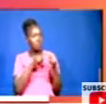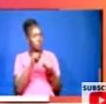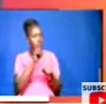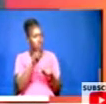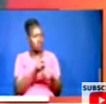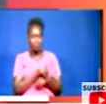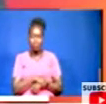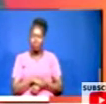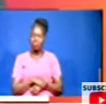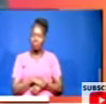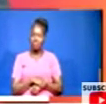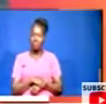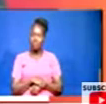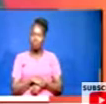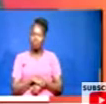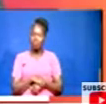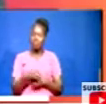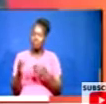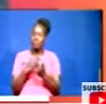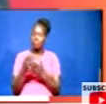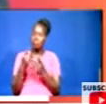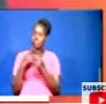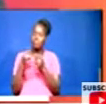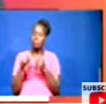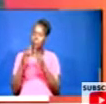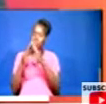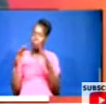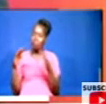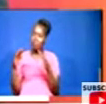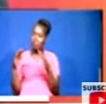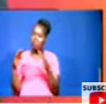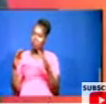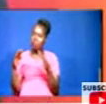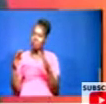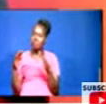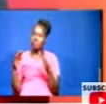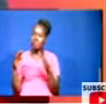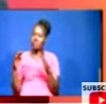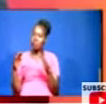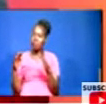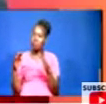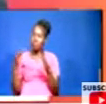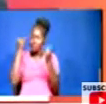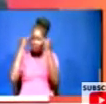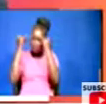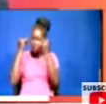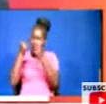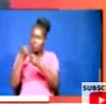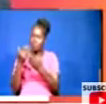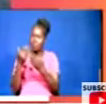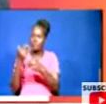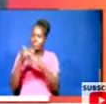Definitely, whenever we've been talking about housing, there's been the idea of producing housing which